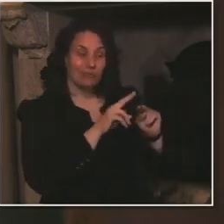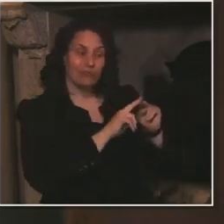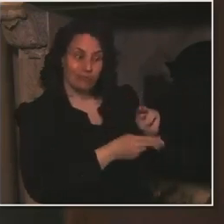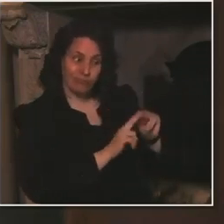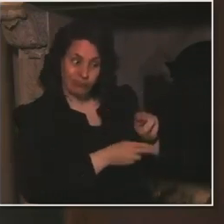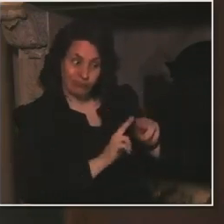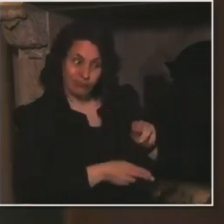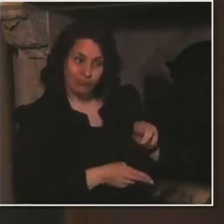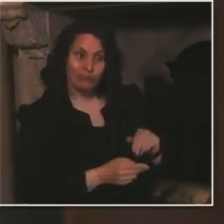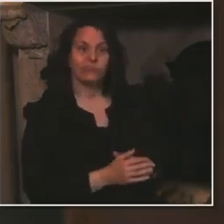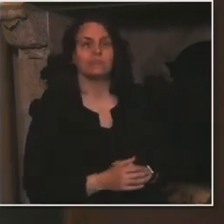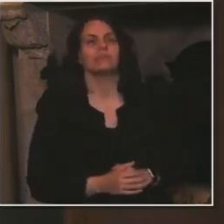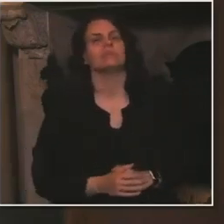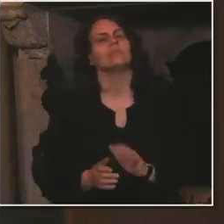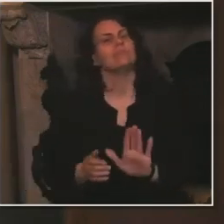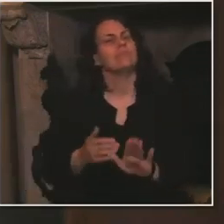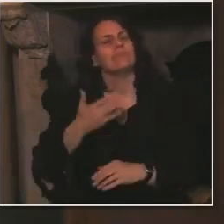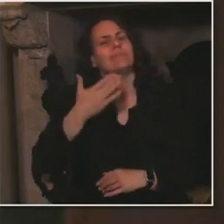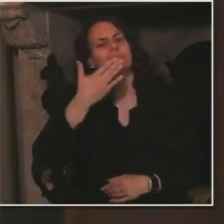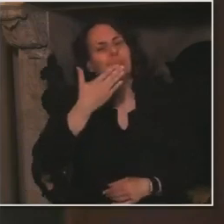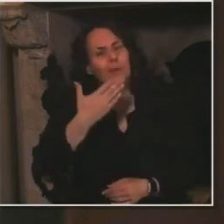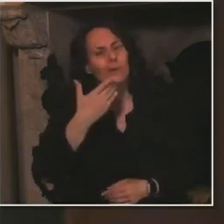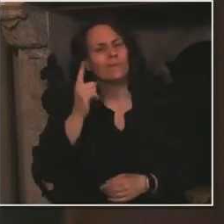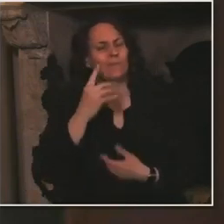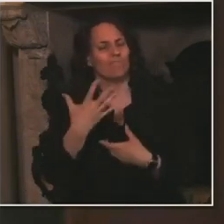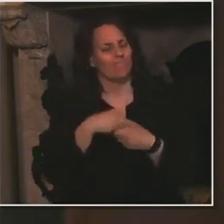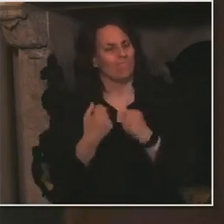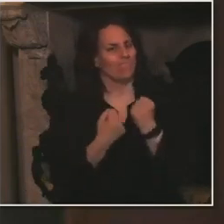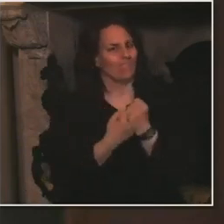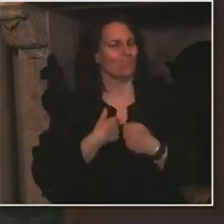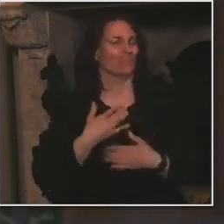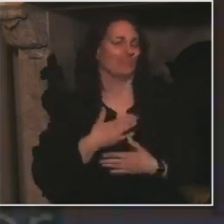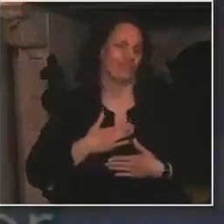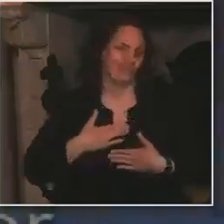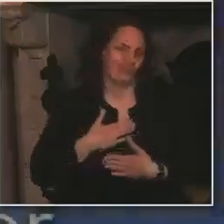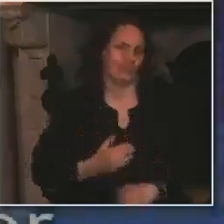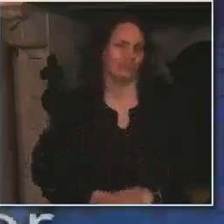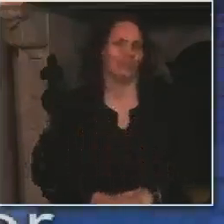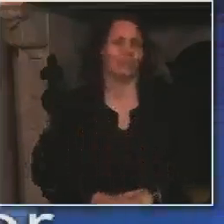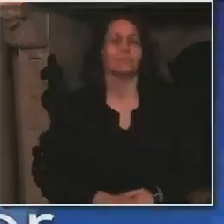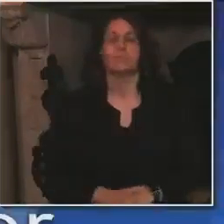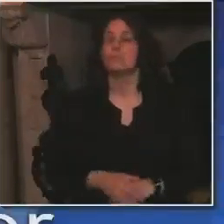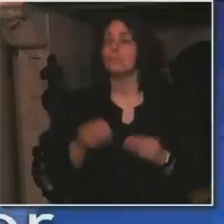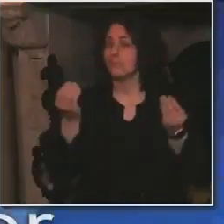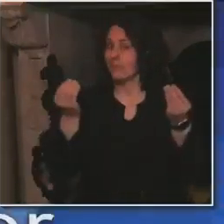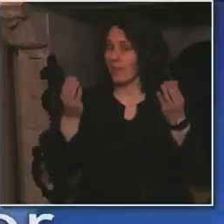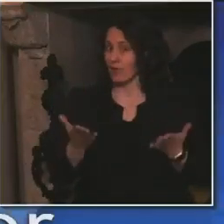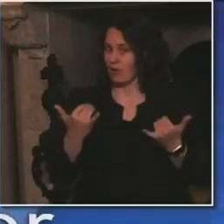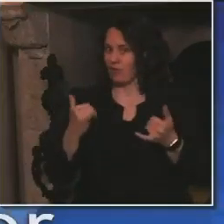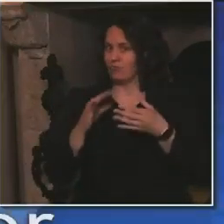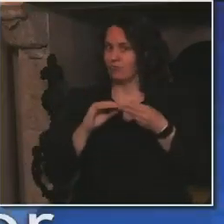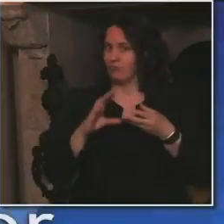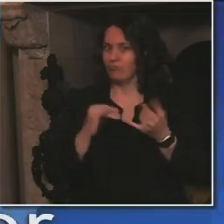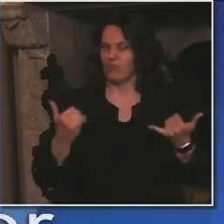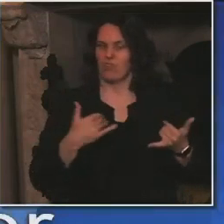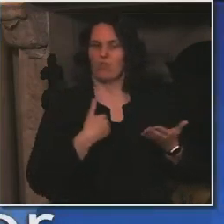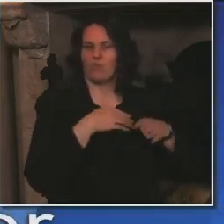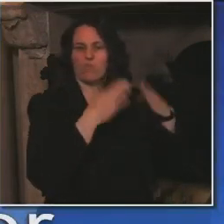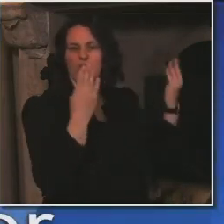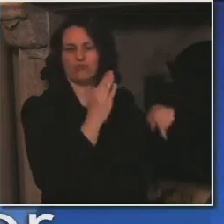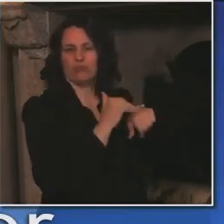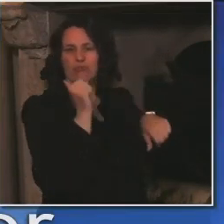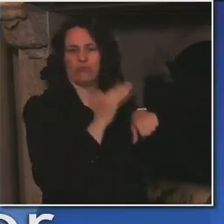And thank you. We'll now open up for questions. A reminder to maintain audio quality, to keep your phones on mute until it's time to ask your question. And